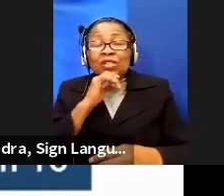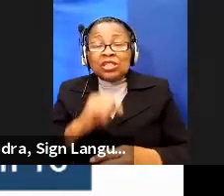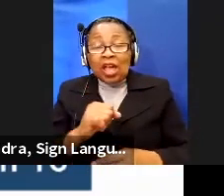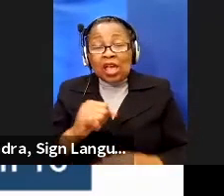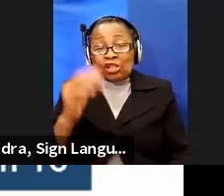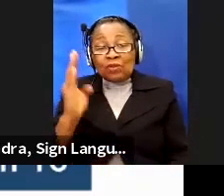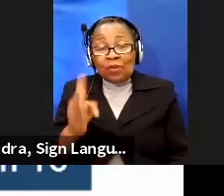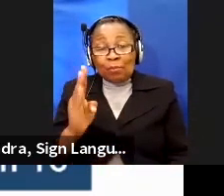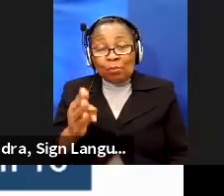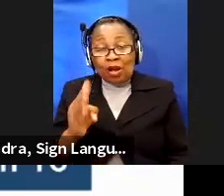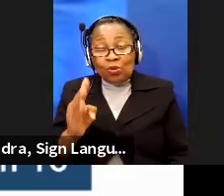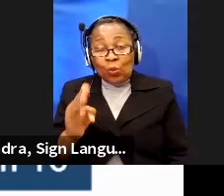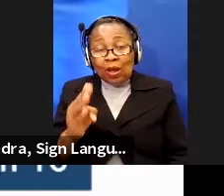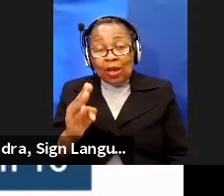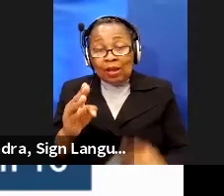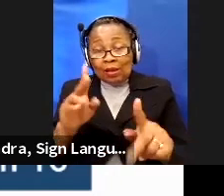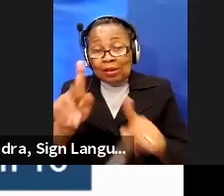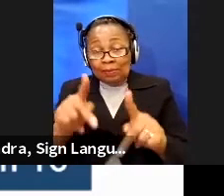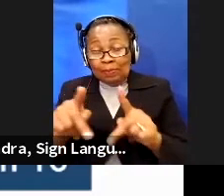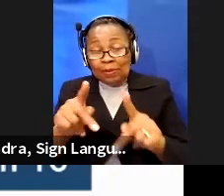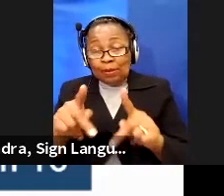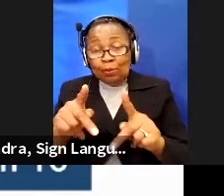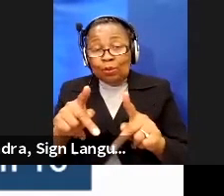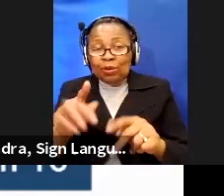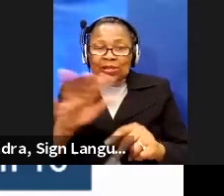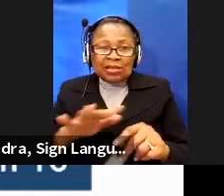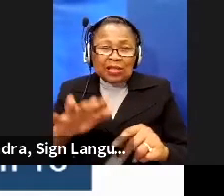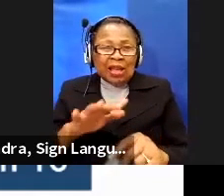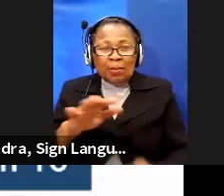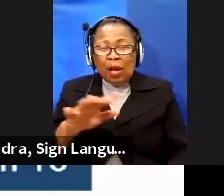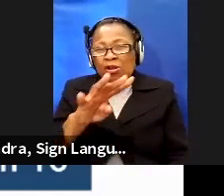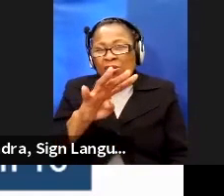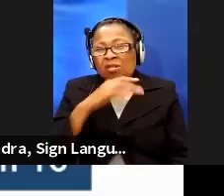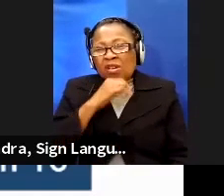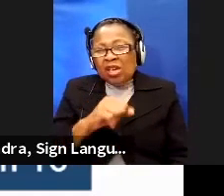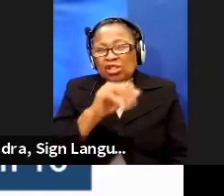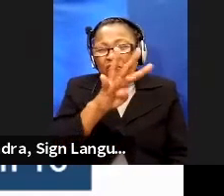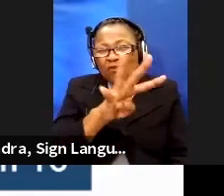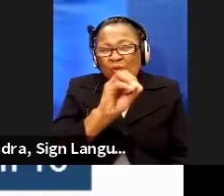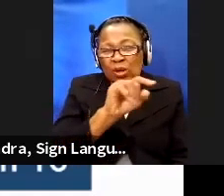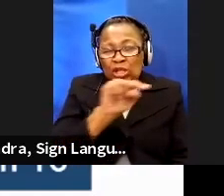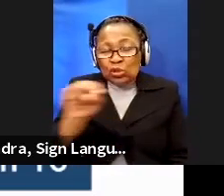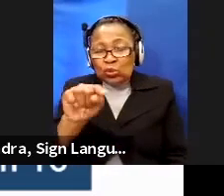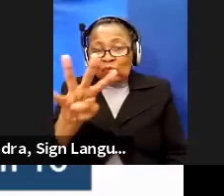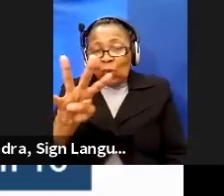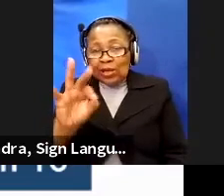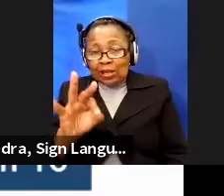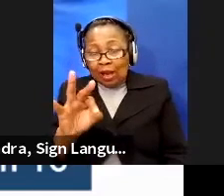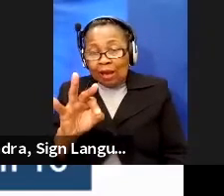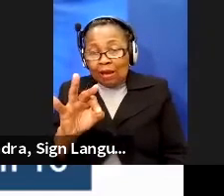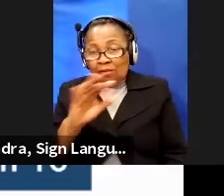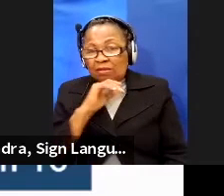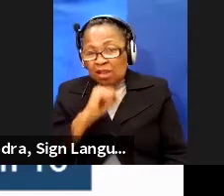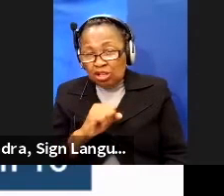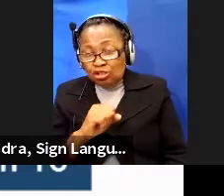Broadway attendee is in like that 40 to 49 age range. For about the past 2 decades,